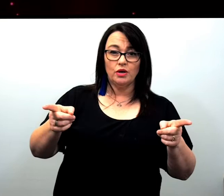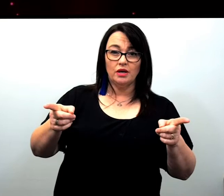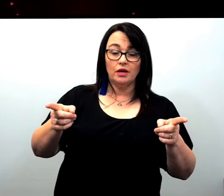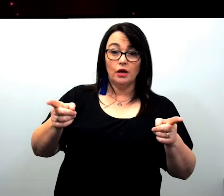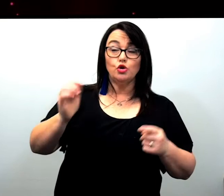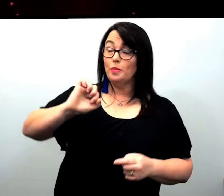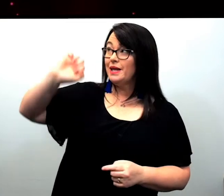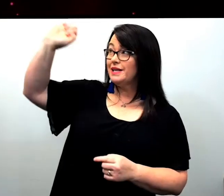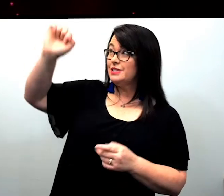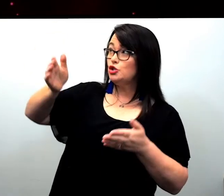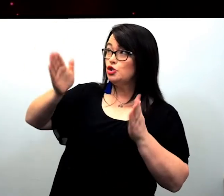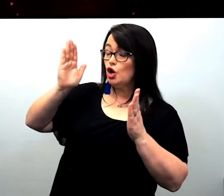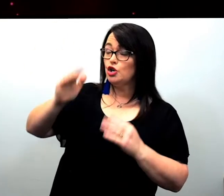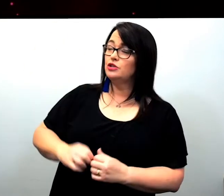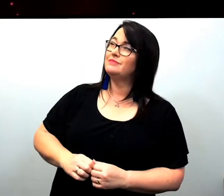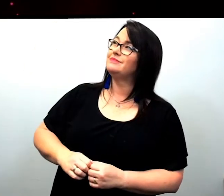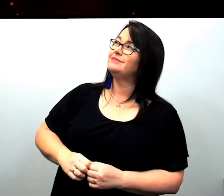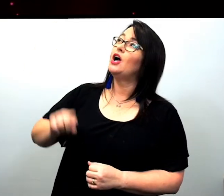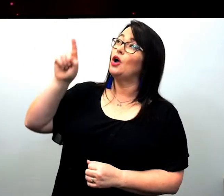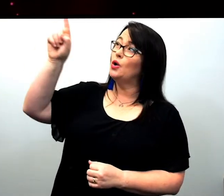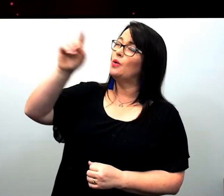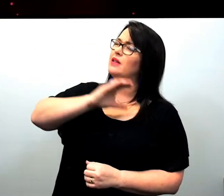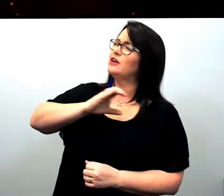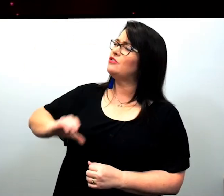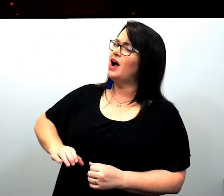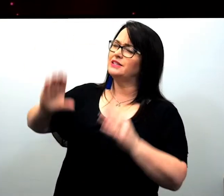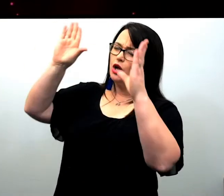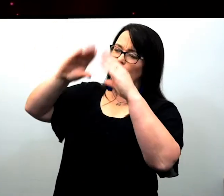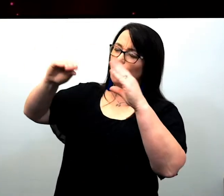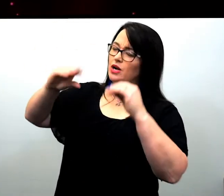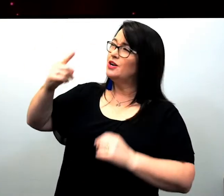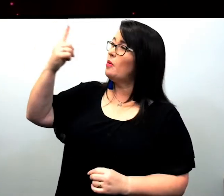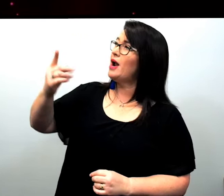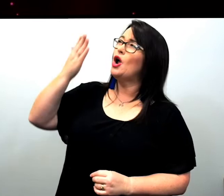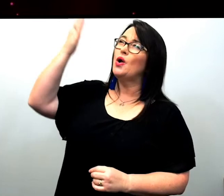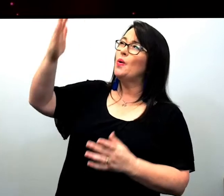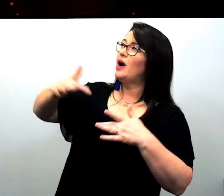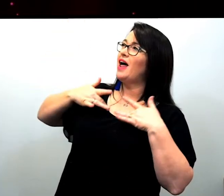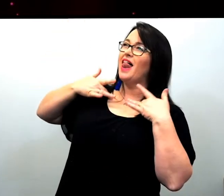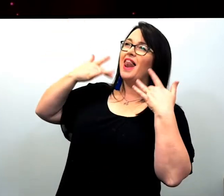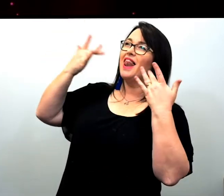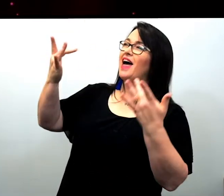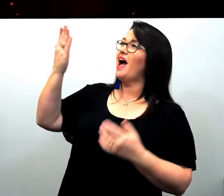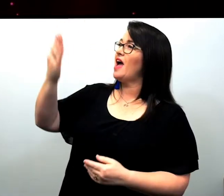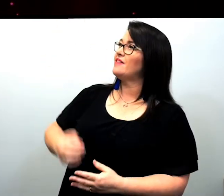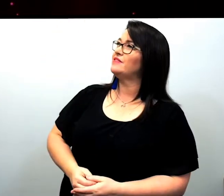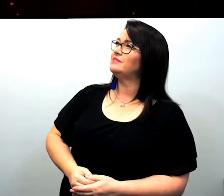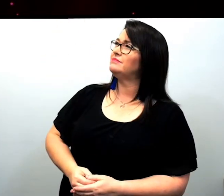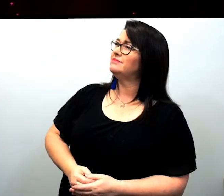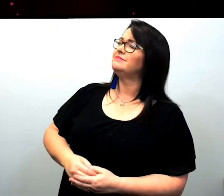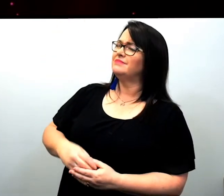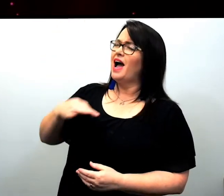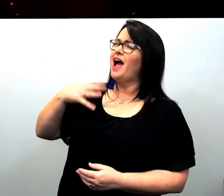You are the Christ, the Anointed One. You are the Son of the living God. You're alive. on the revelation